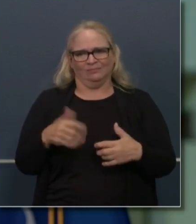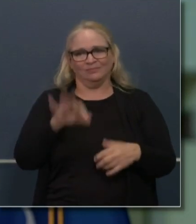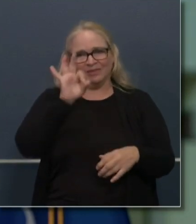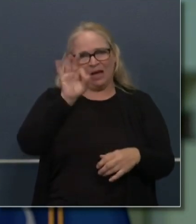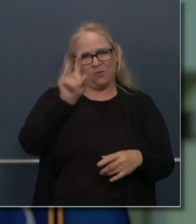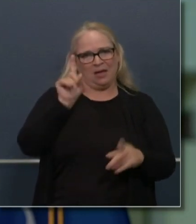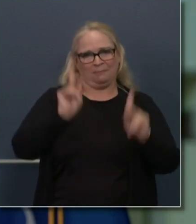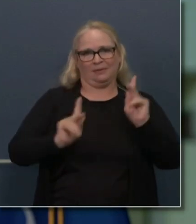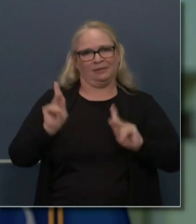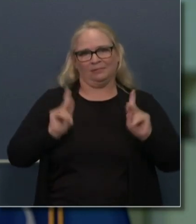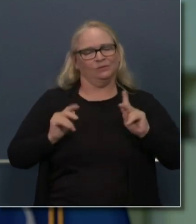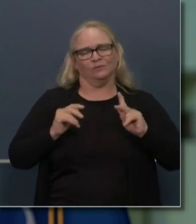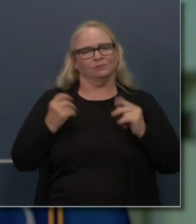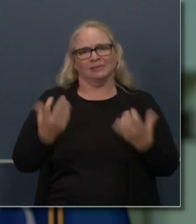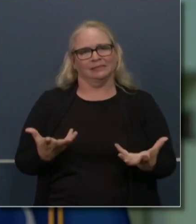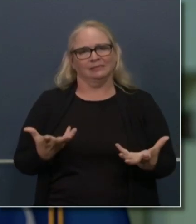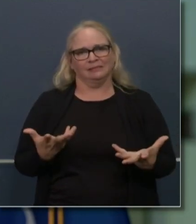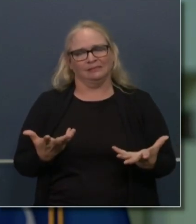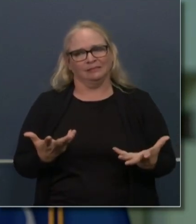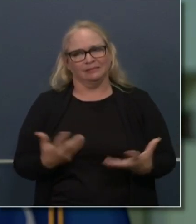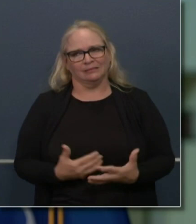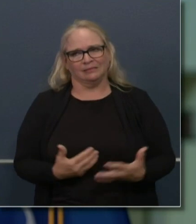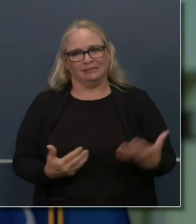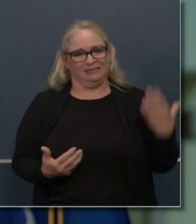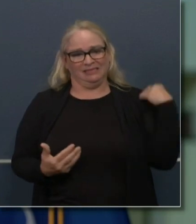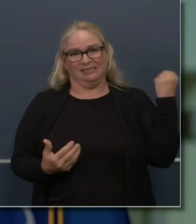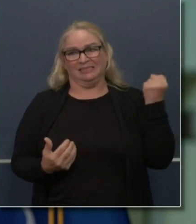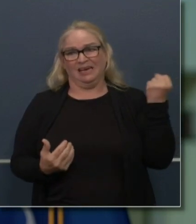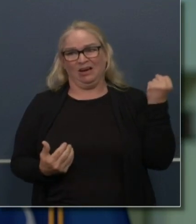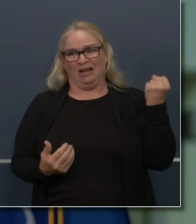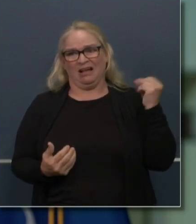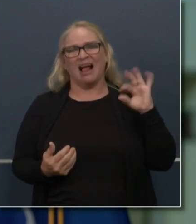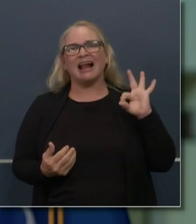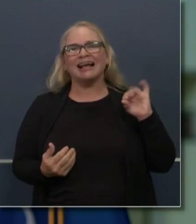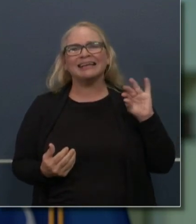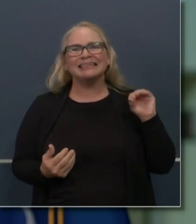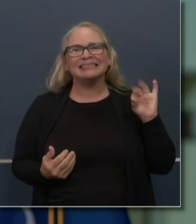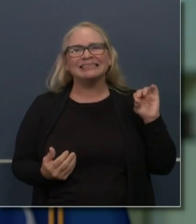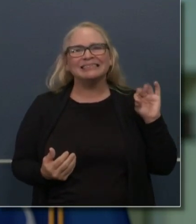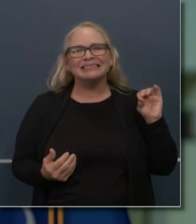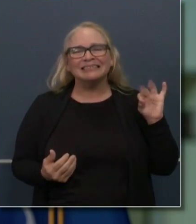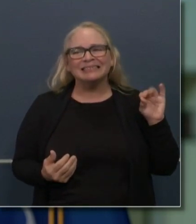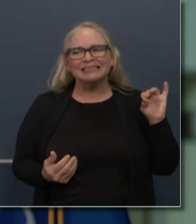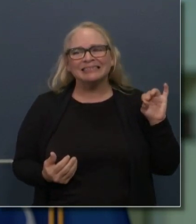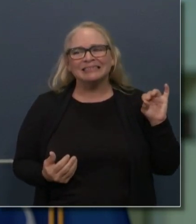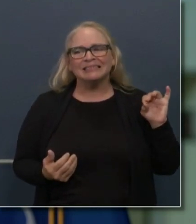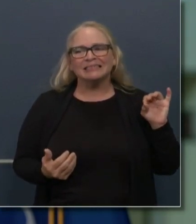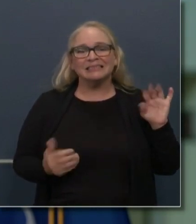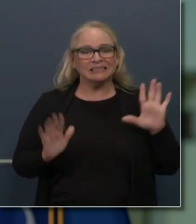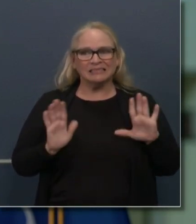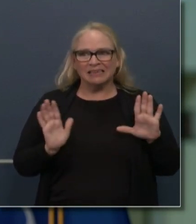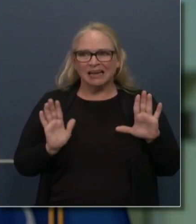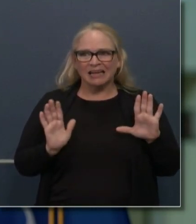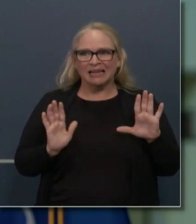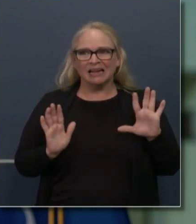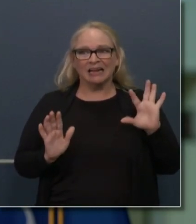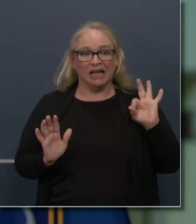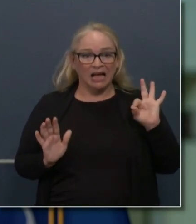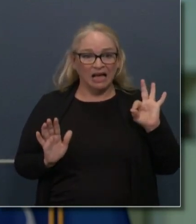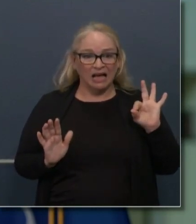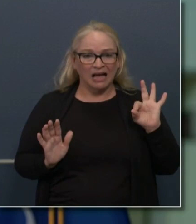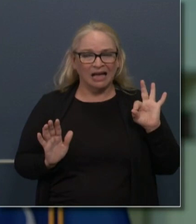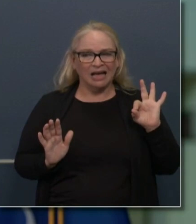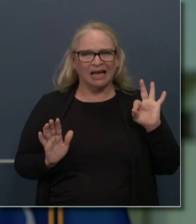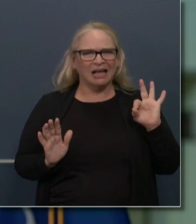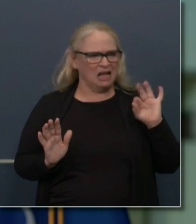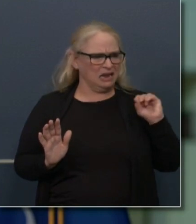on Saturday, we lost 90 individuals. Sunday reported in 9 individuals. So I want